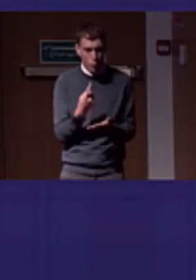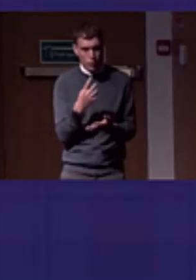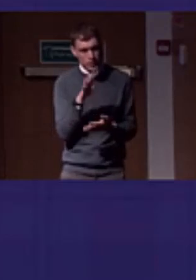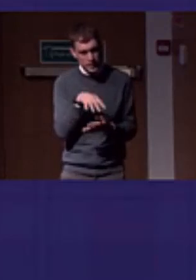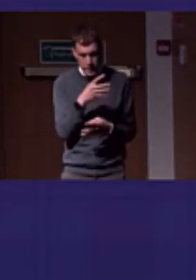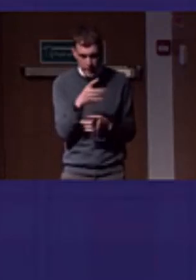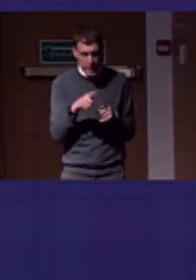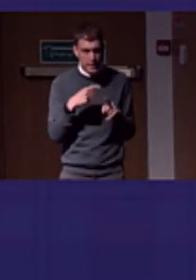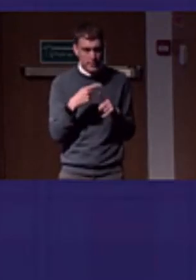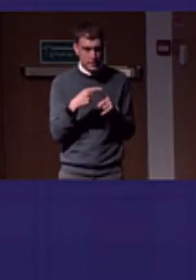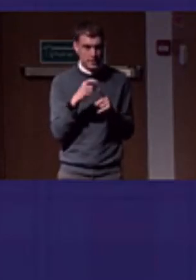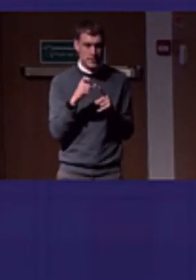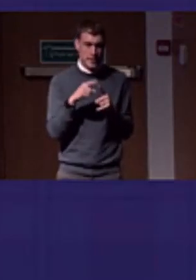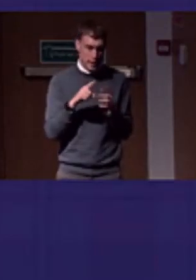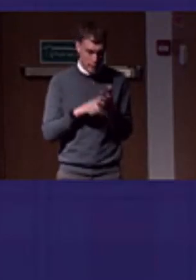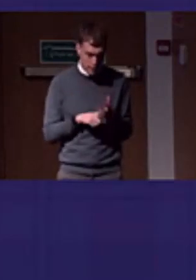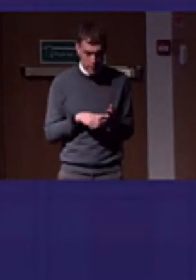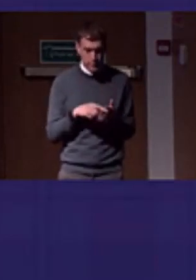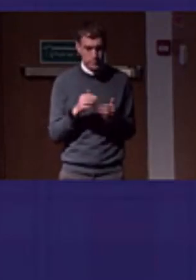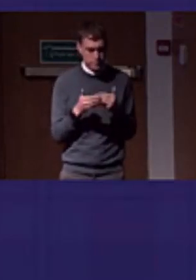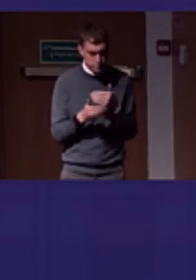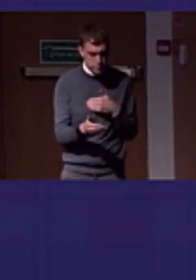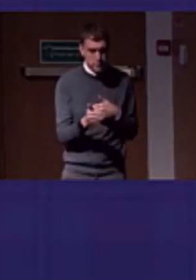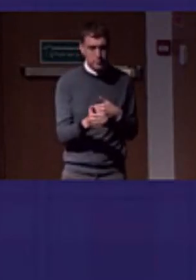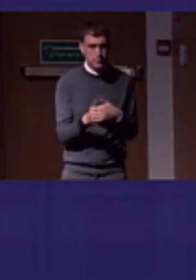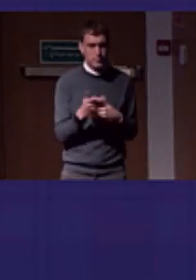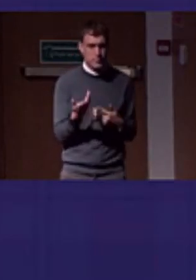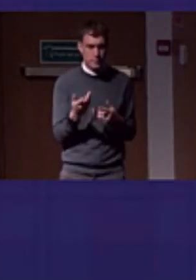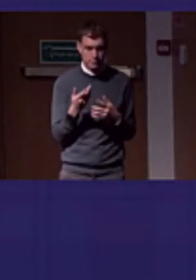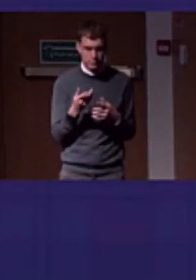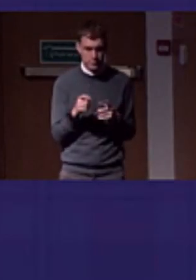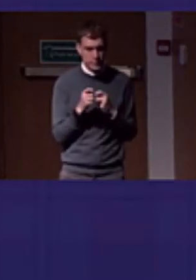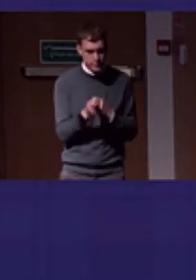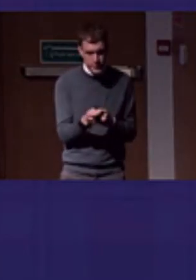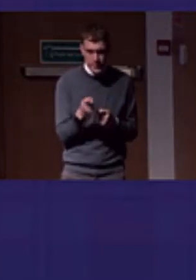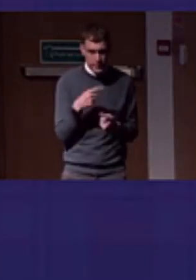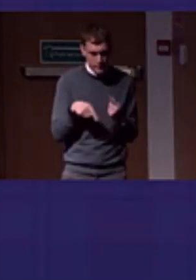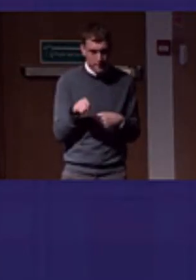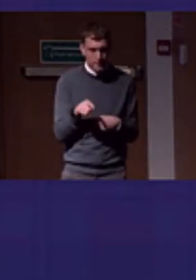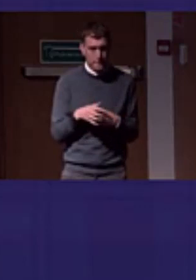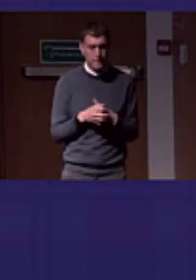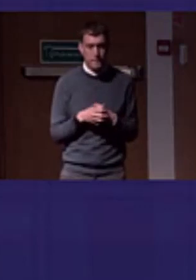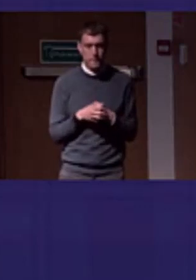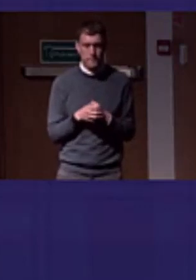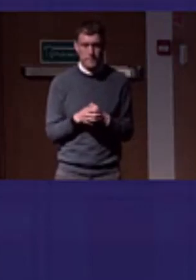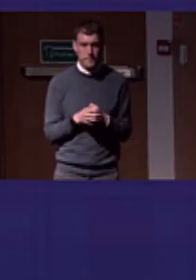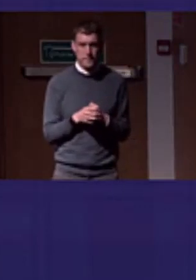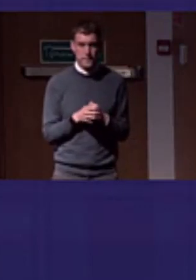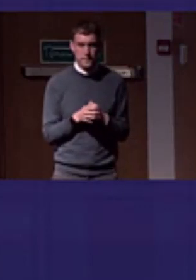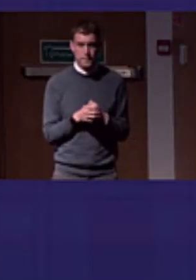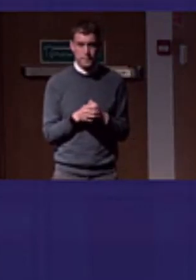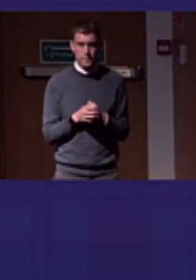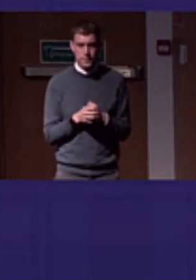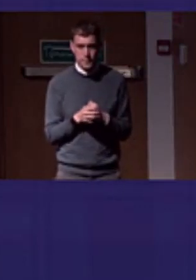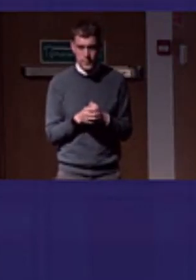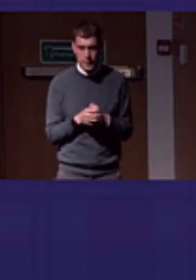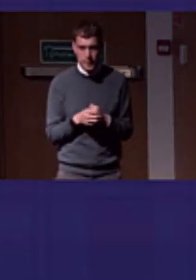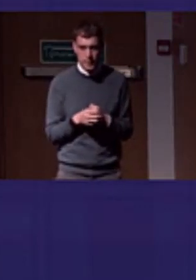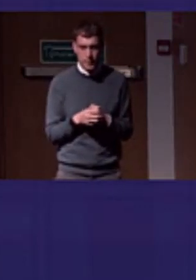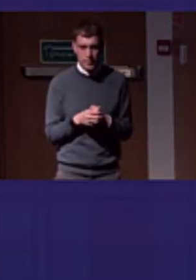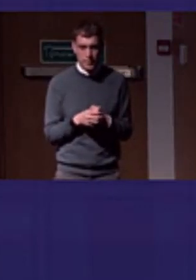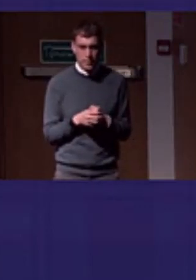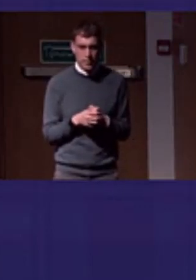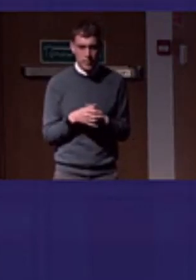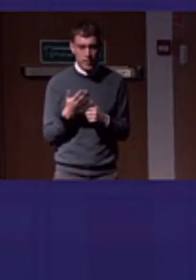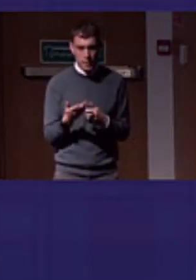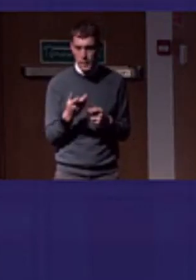spreadsheet. Now a Power App, convince them. So our 100 experiments Power App. And then as we do